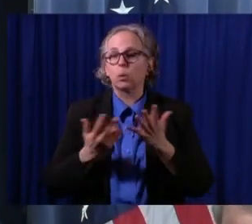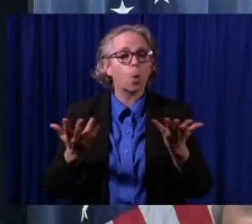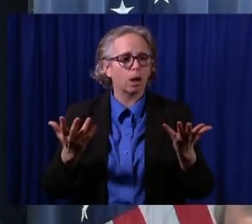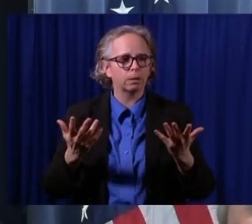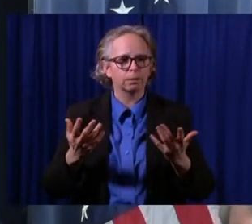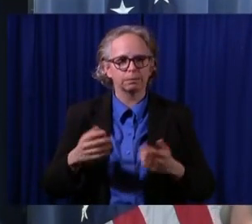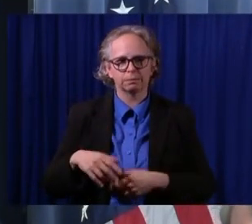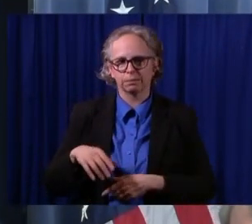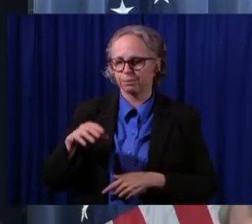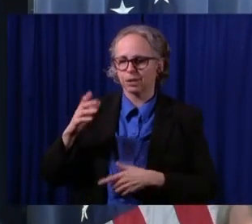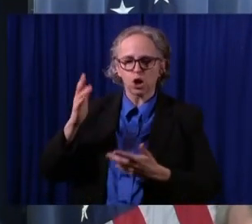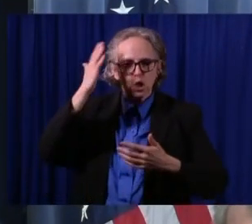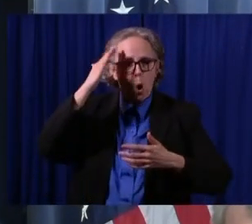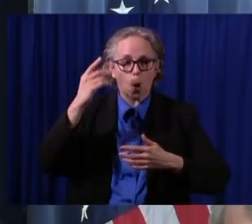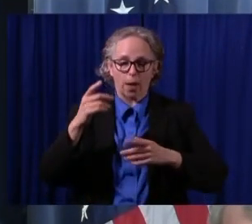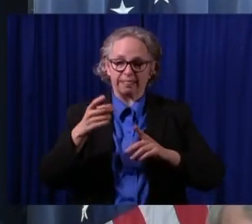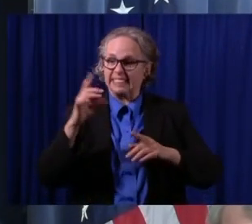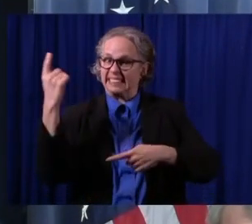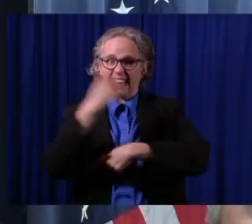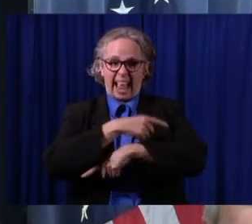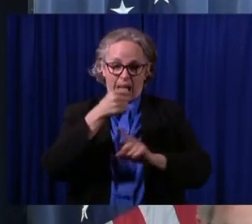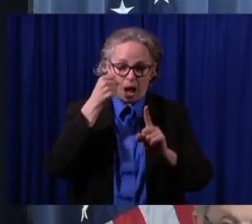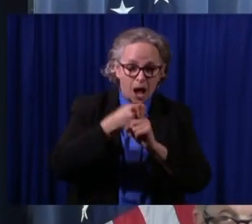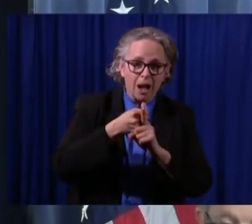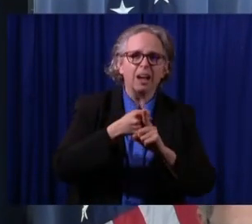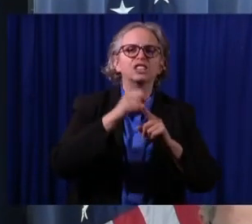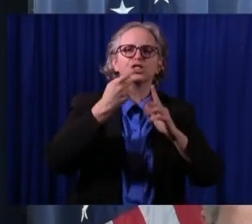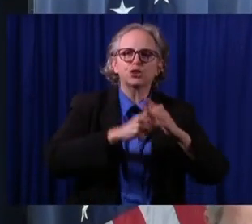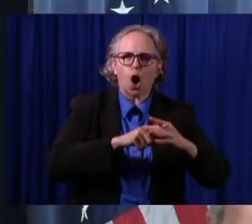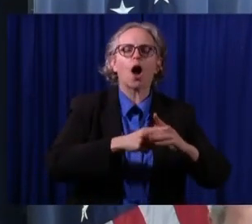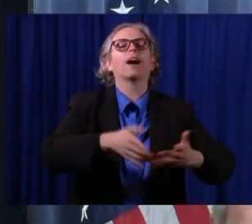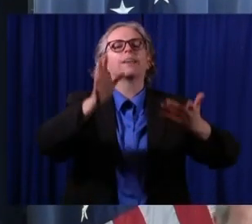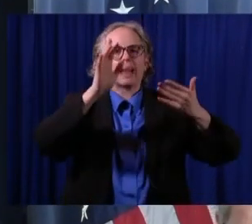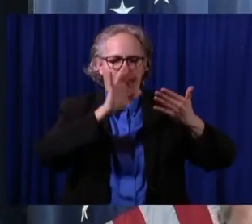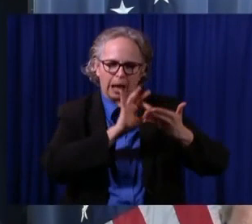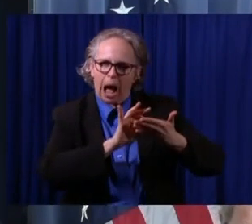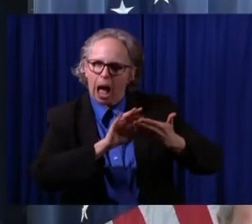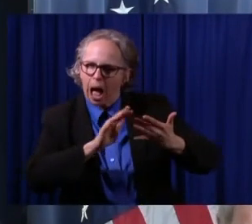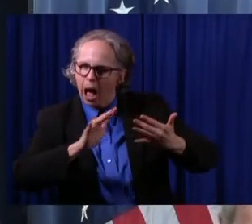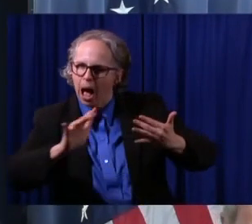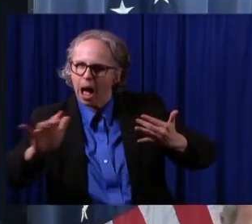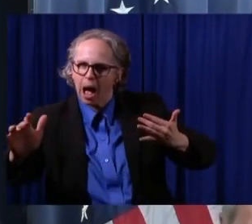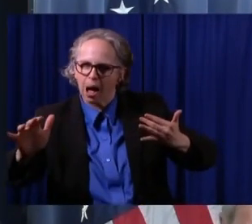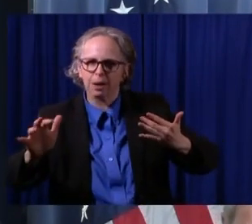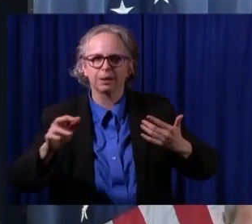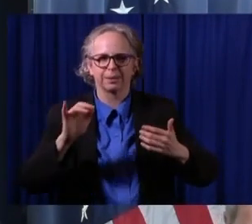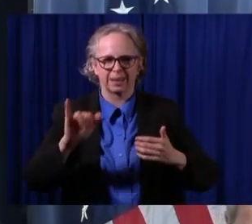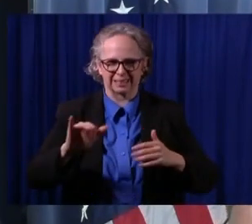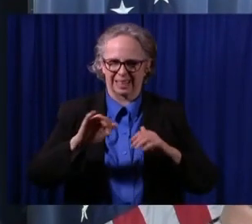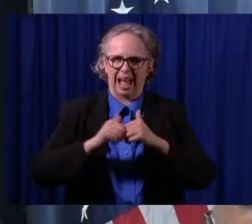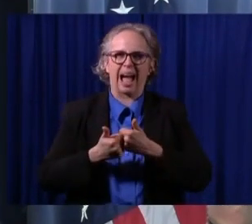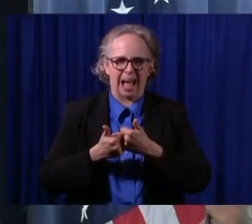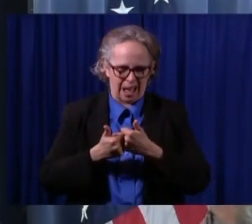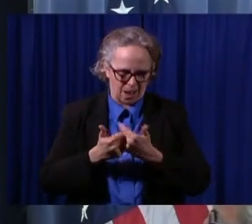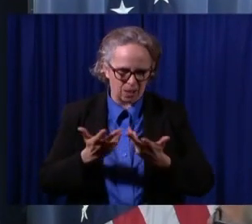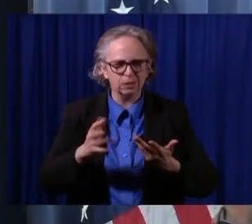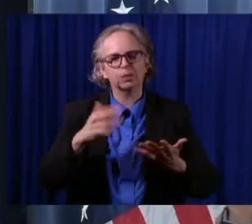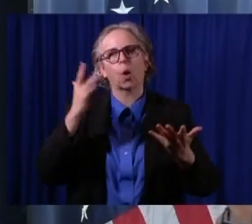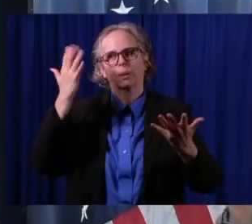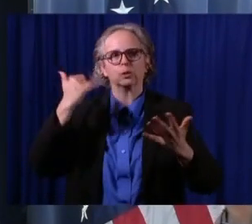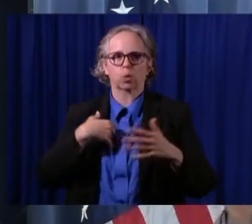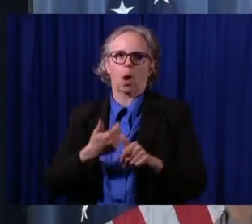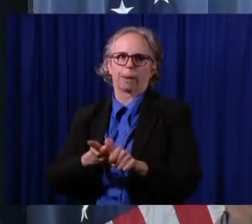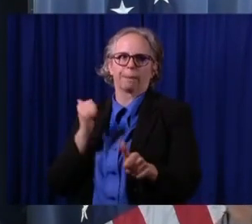person may go to the doctor, which may be several days after the person starts feeling ill. Let me move to the